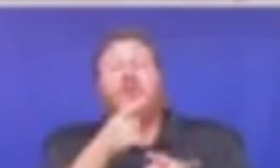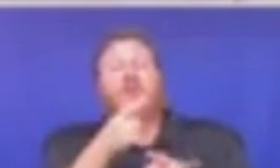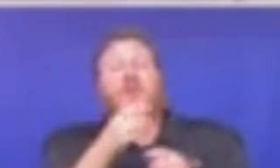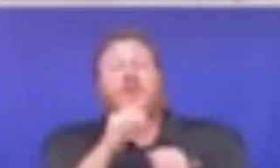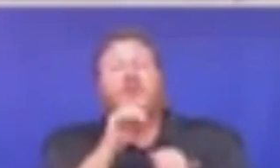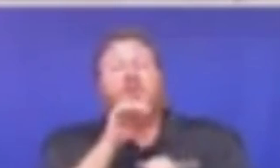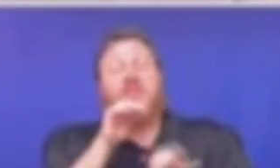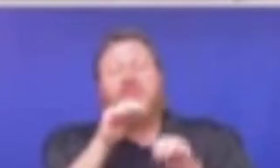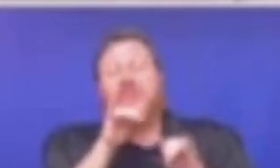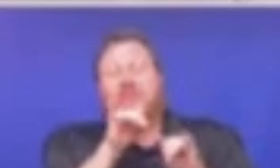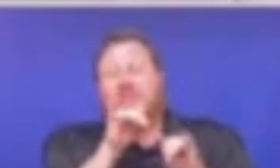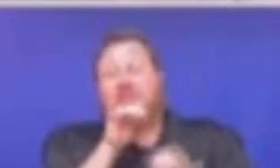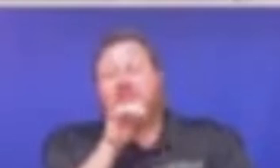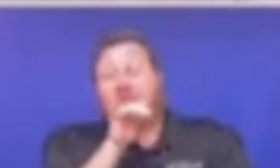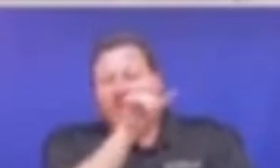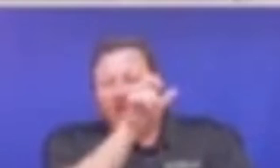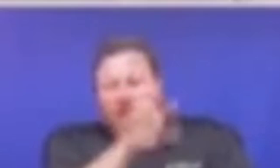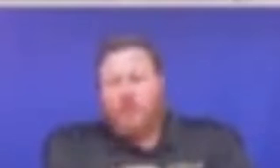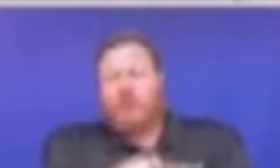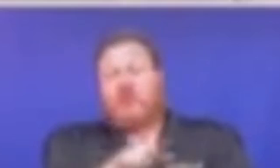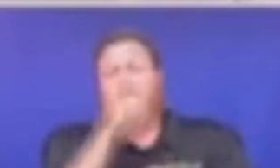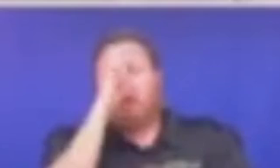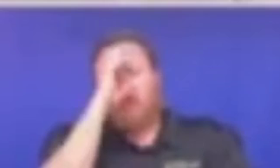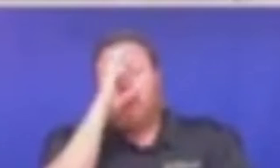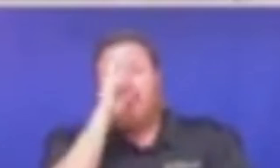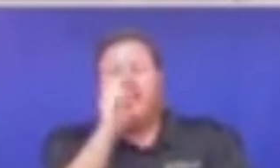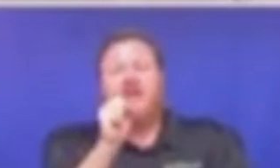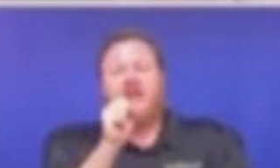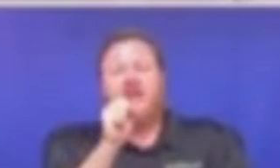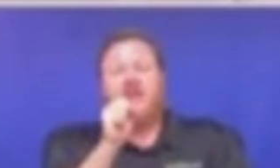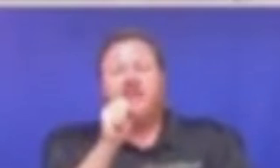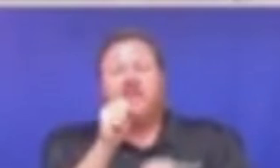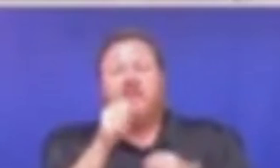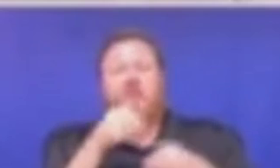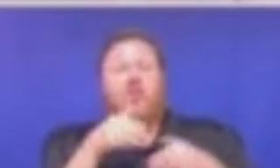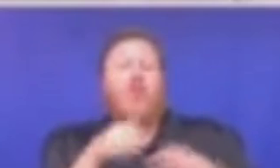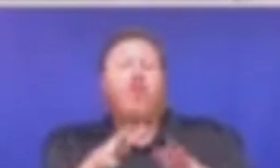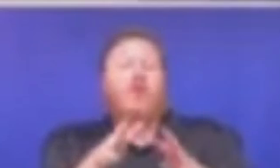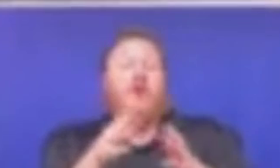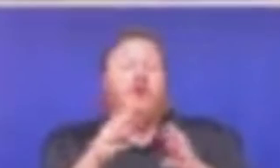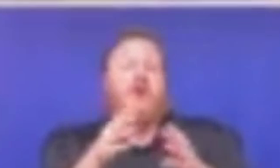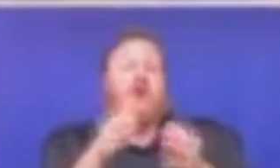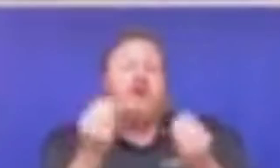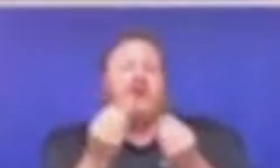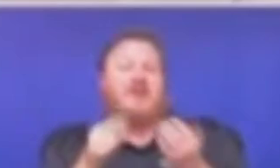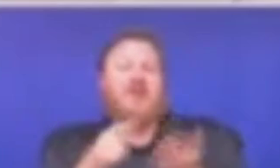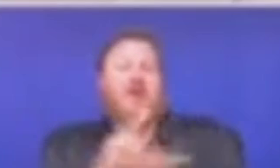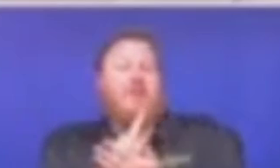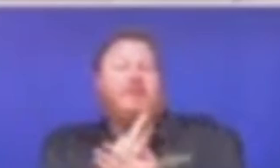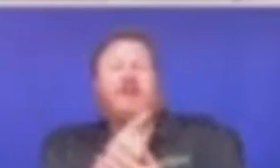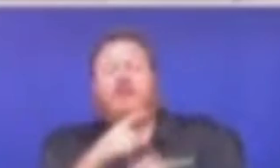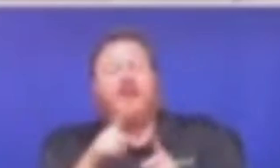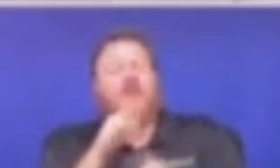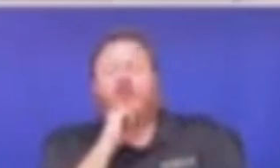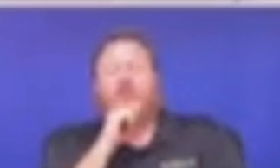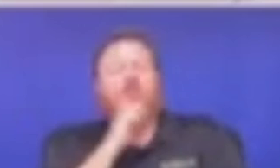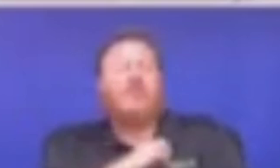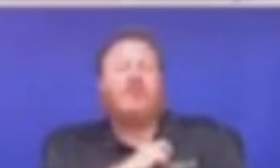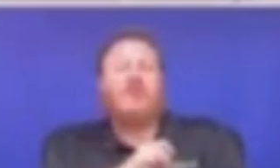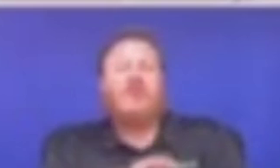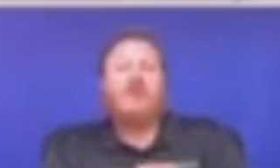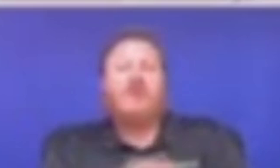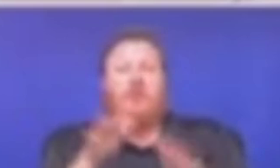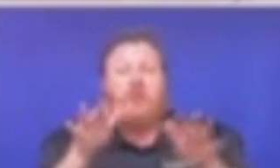and trying to paint a particular color to what we are seeking to do. Those that